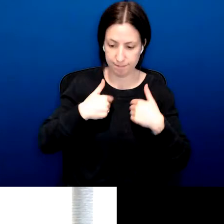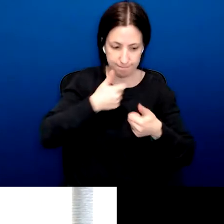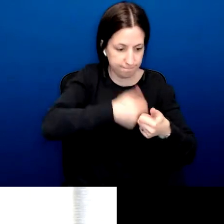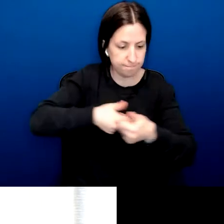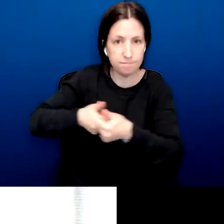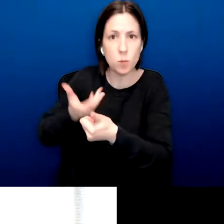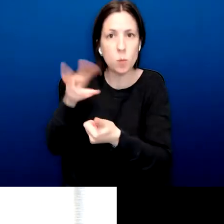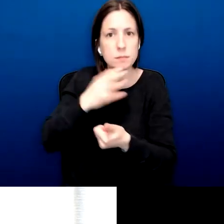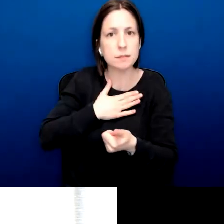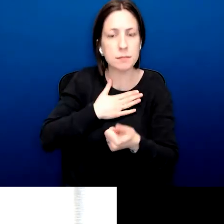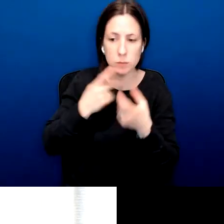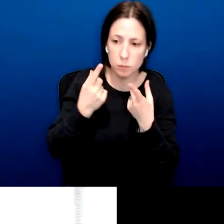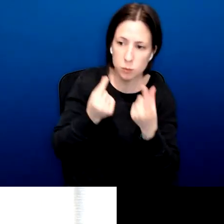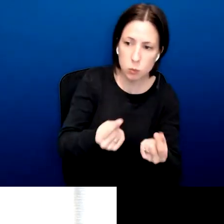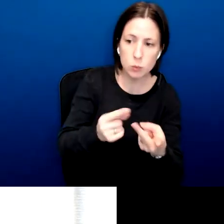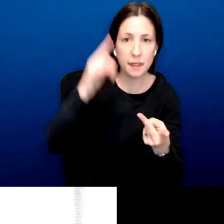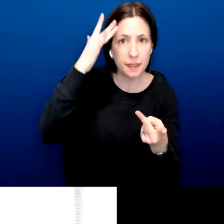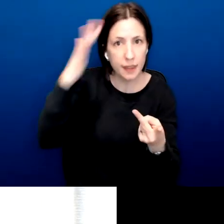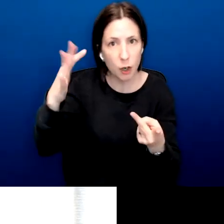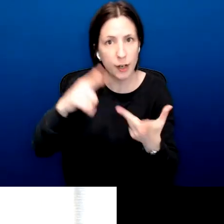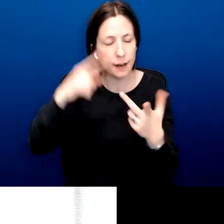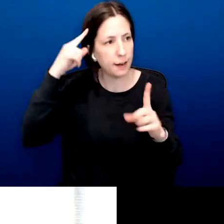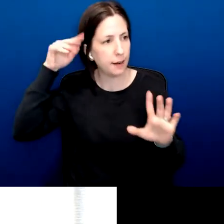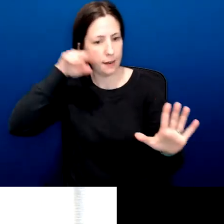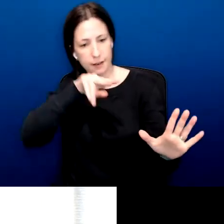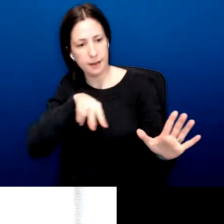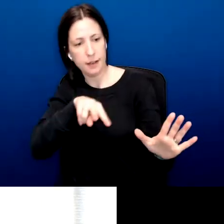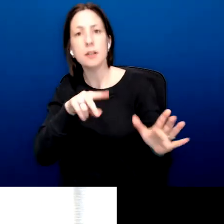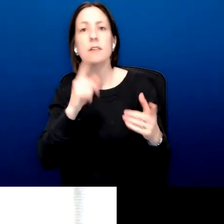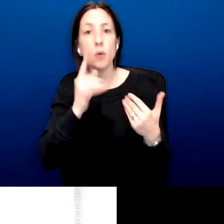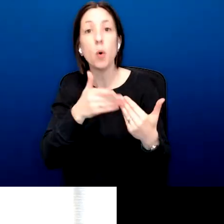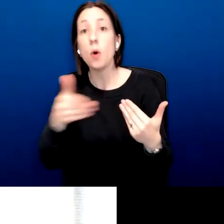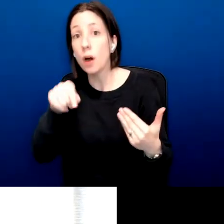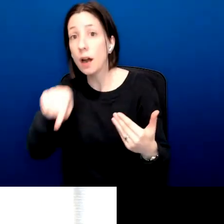own theories, our own thinkings in order to lead more equitable outcomes?